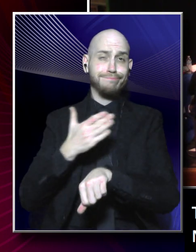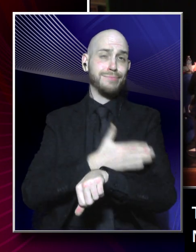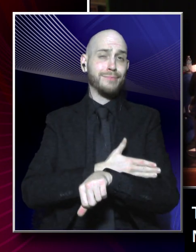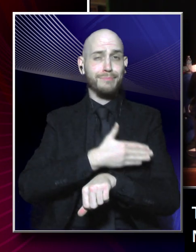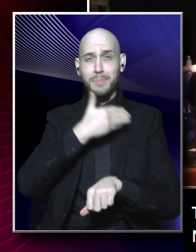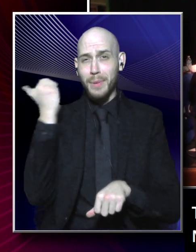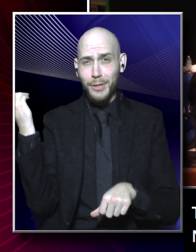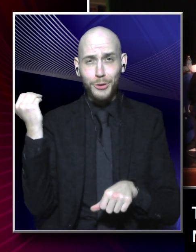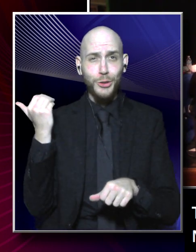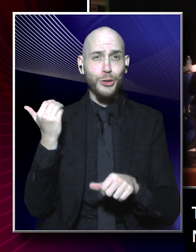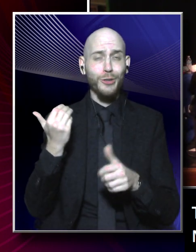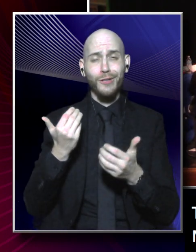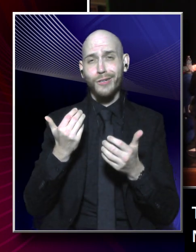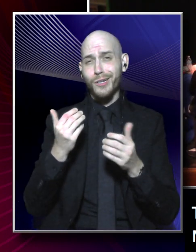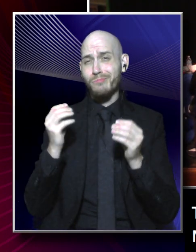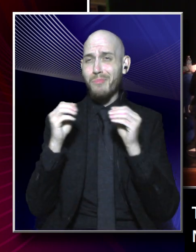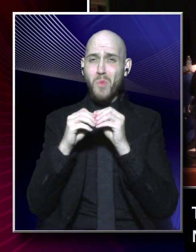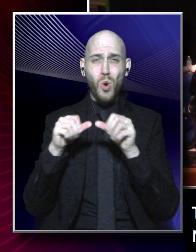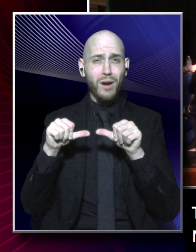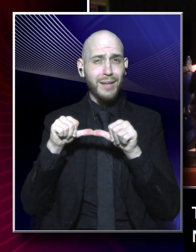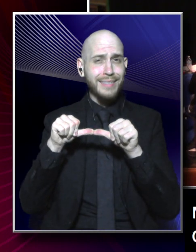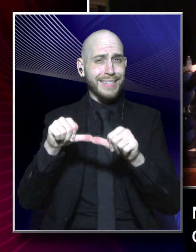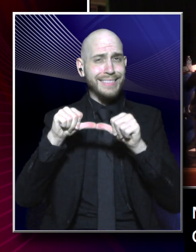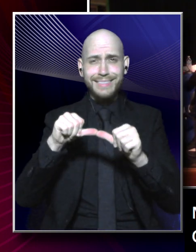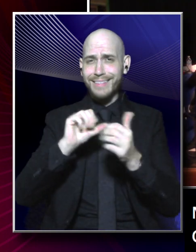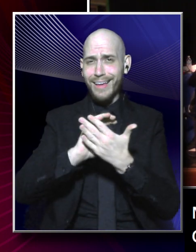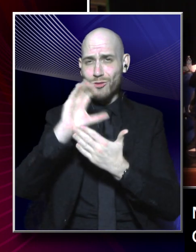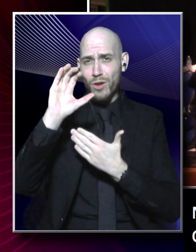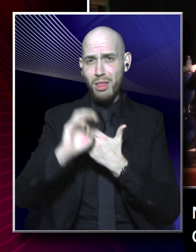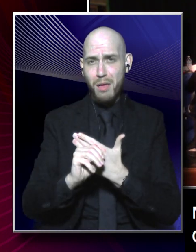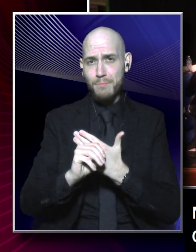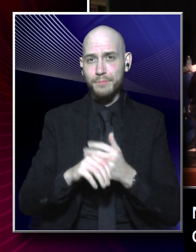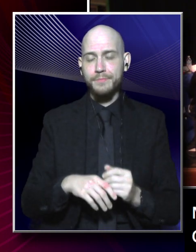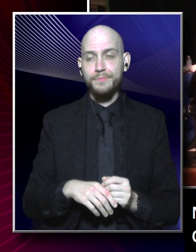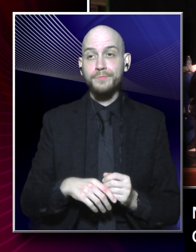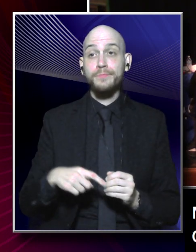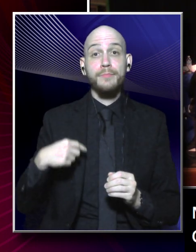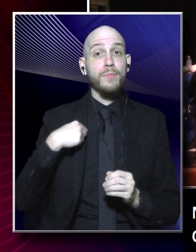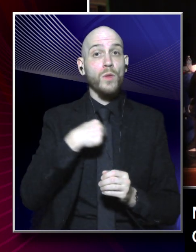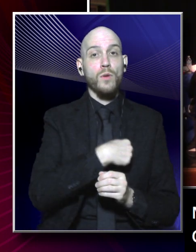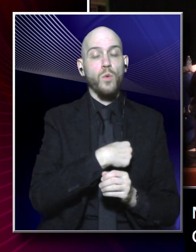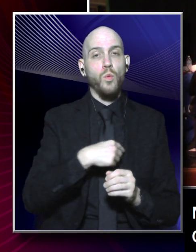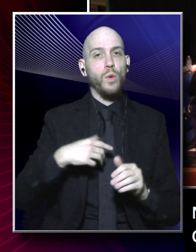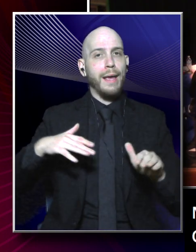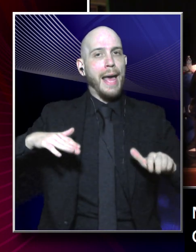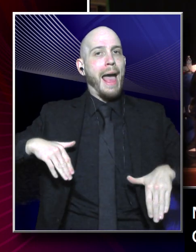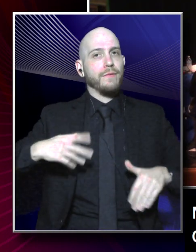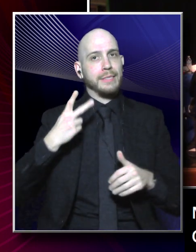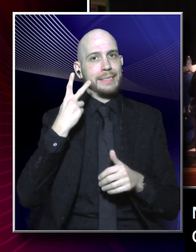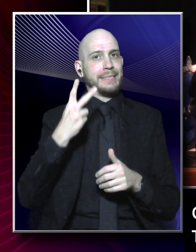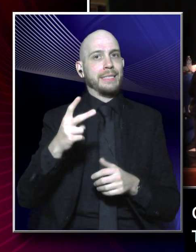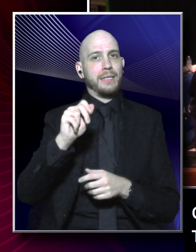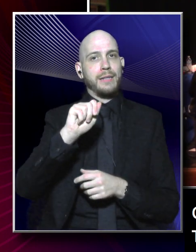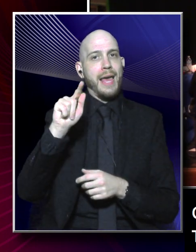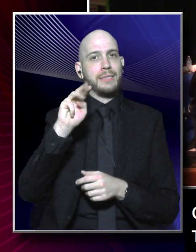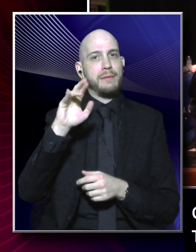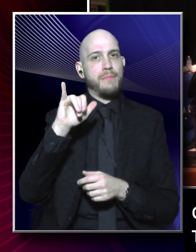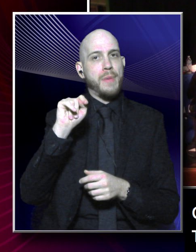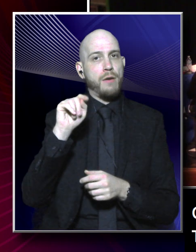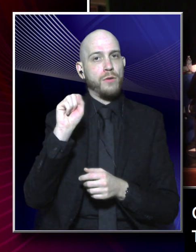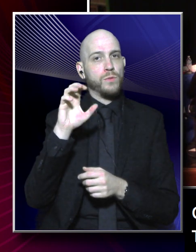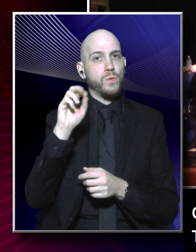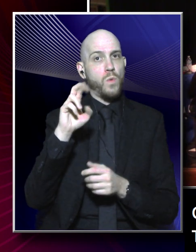curriculum. We haven't had the AZ Merit test scores that are going to reflect that. And I know that the curriculum that